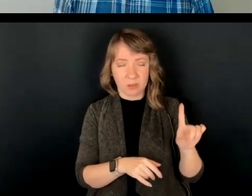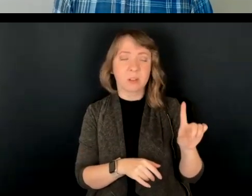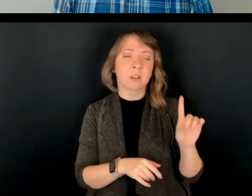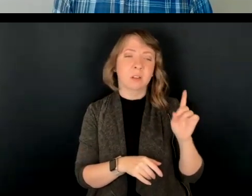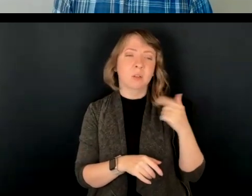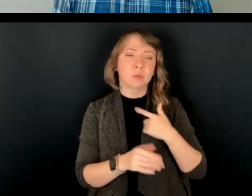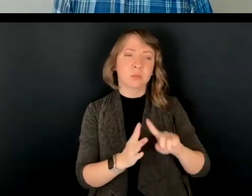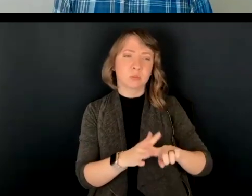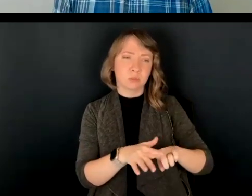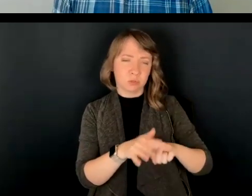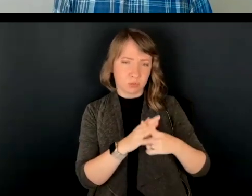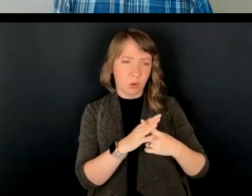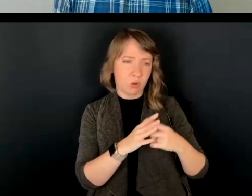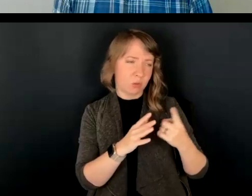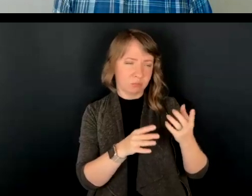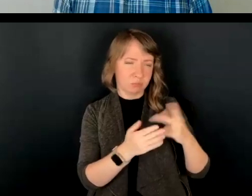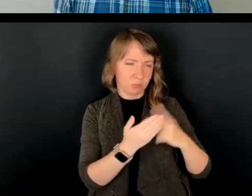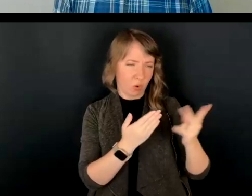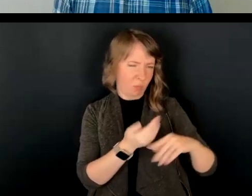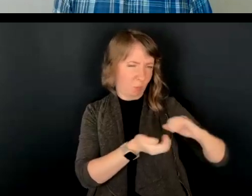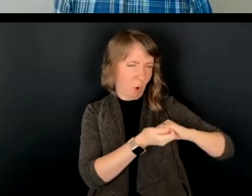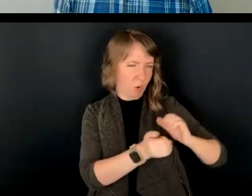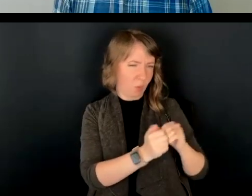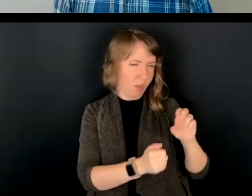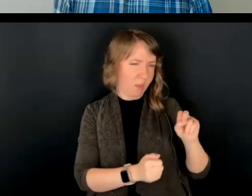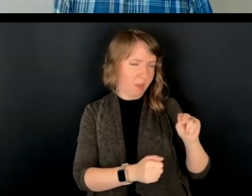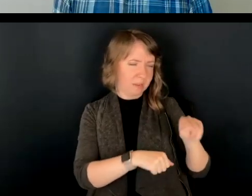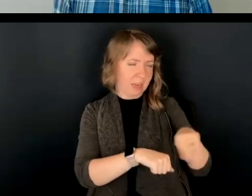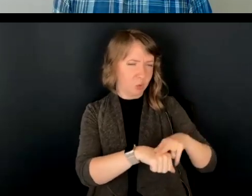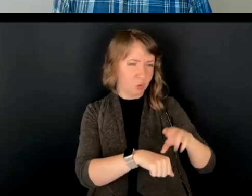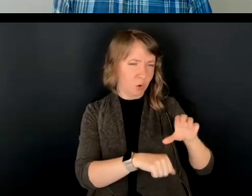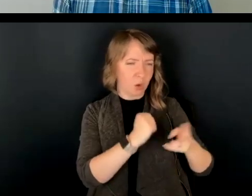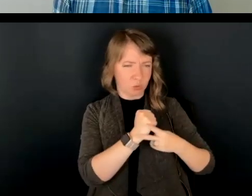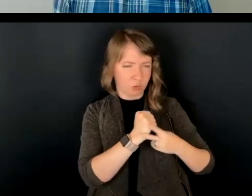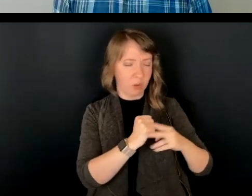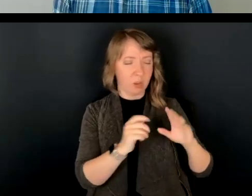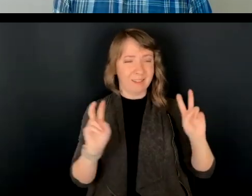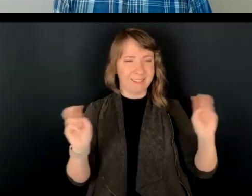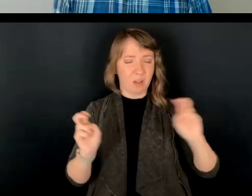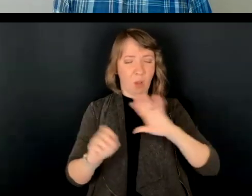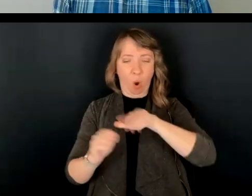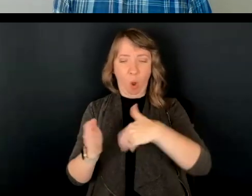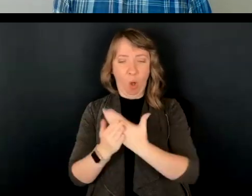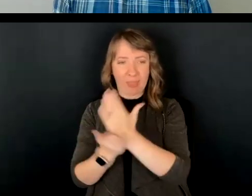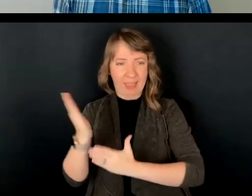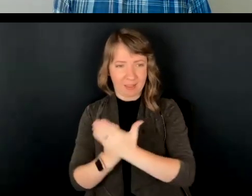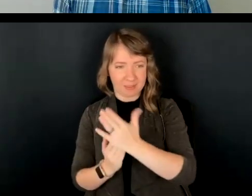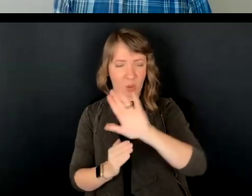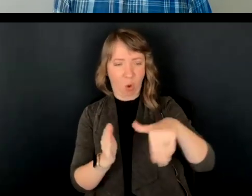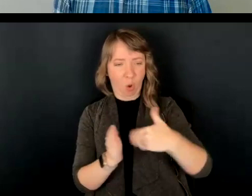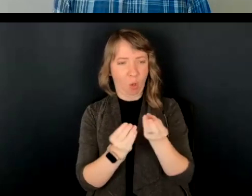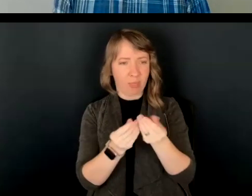Nature Conservancy, the All Hands All Lands Burn Network, to do prescribed fire on